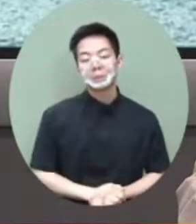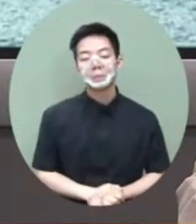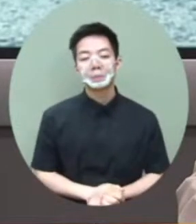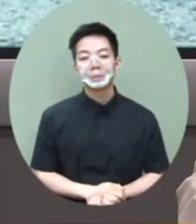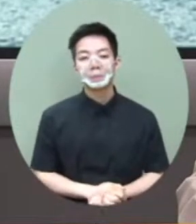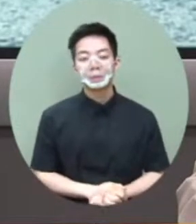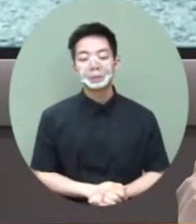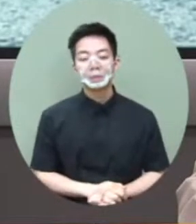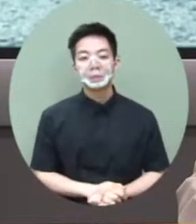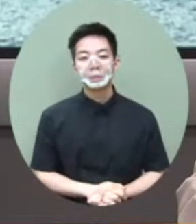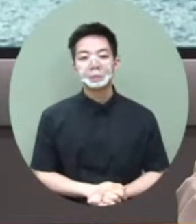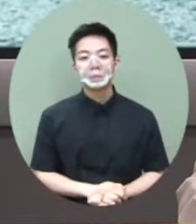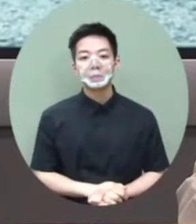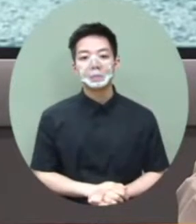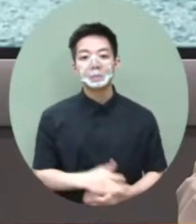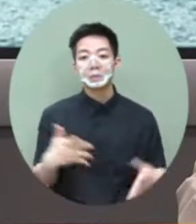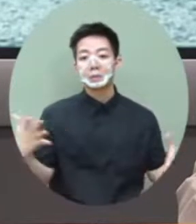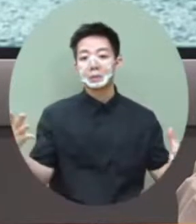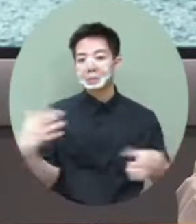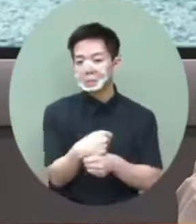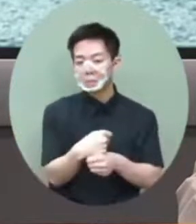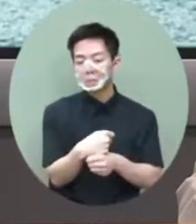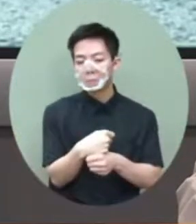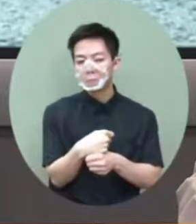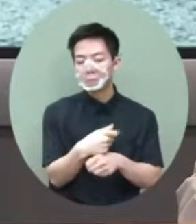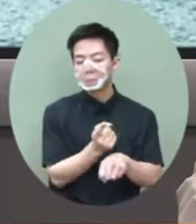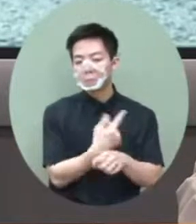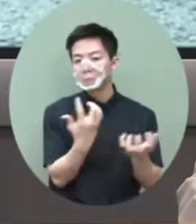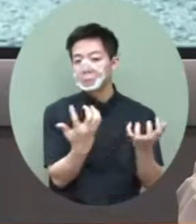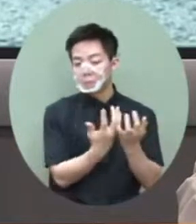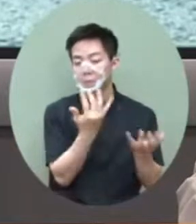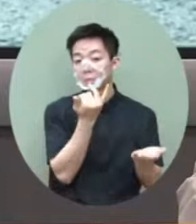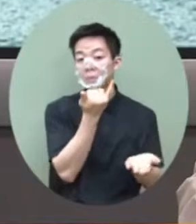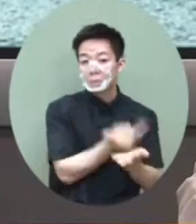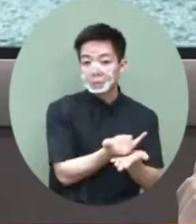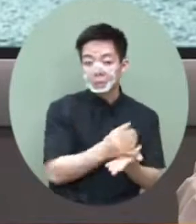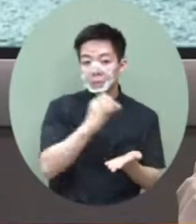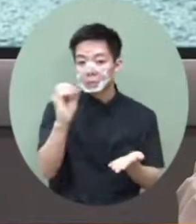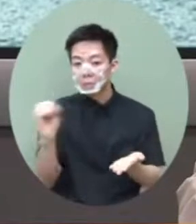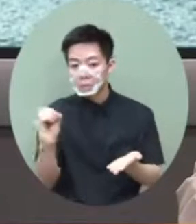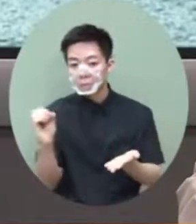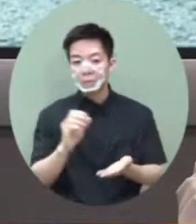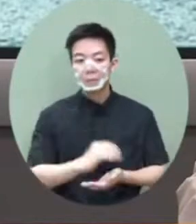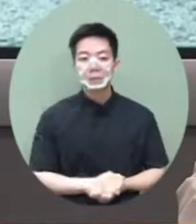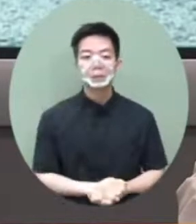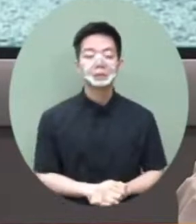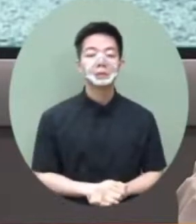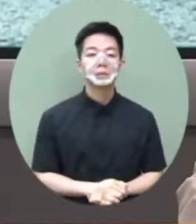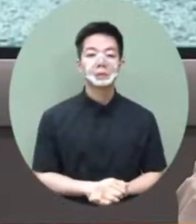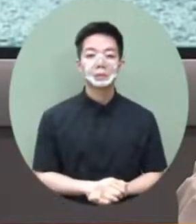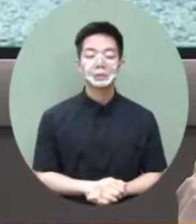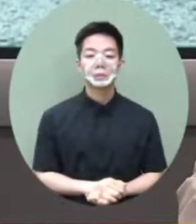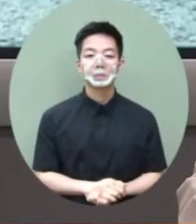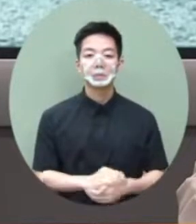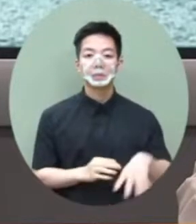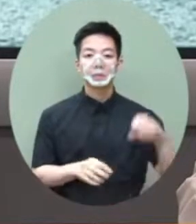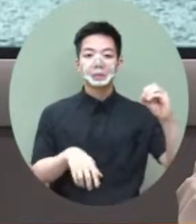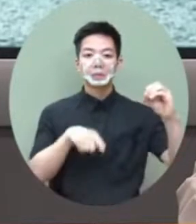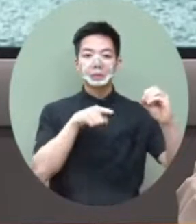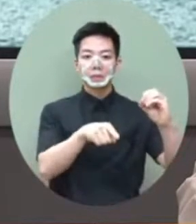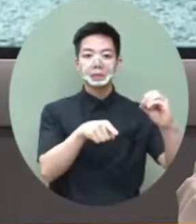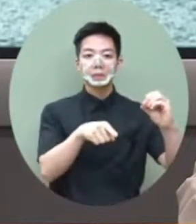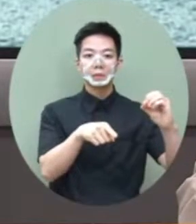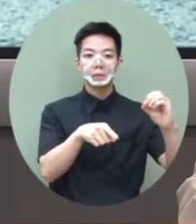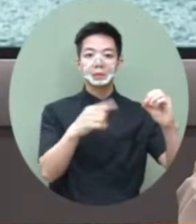80. They account for the majority. For the preliminary death rate,